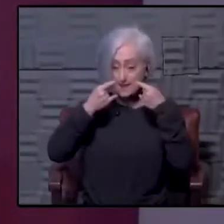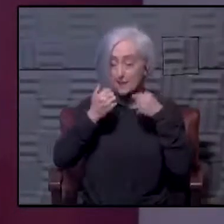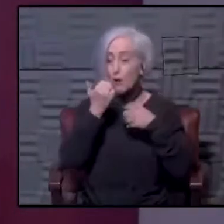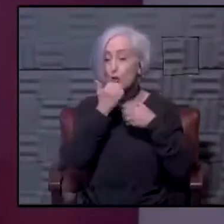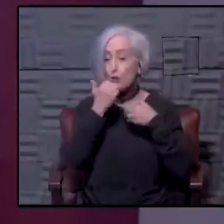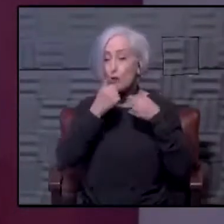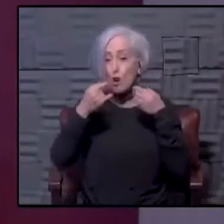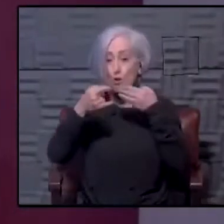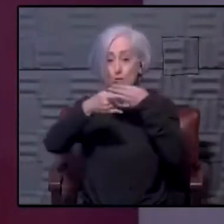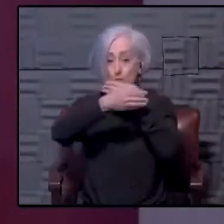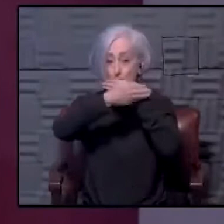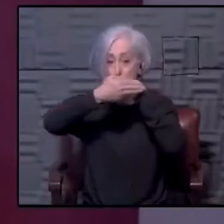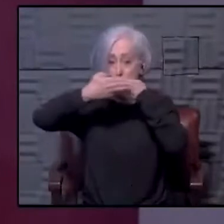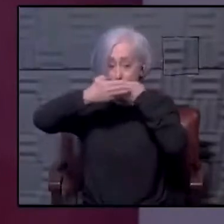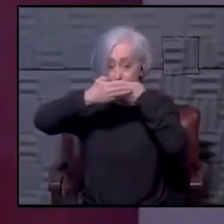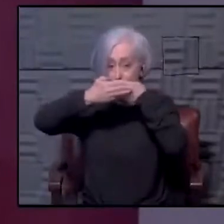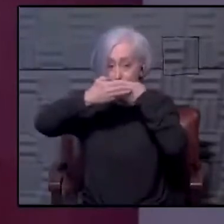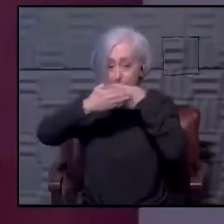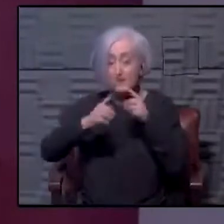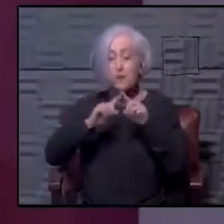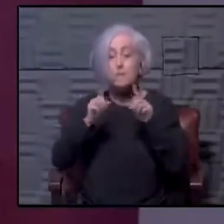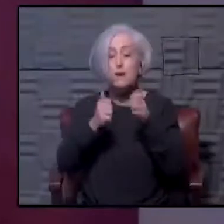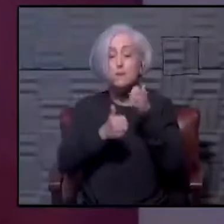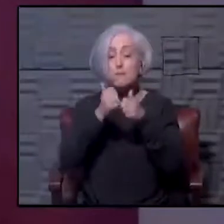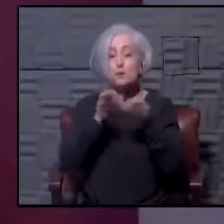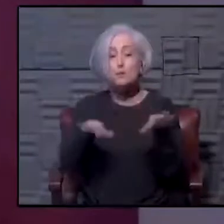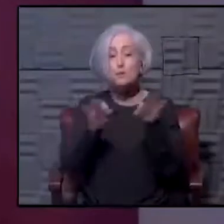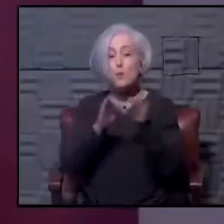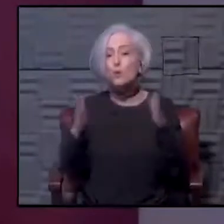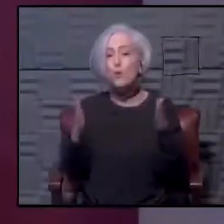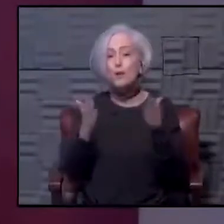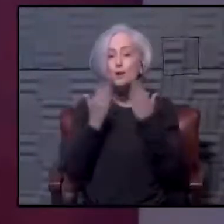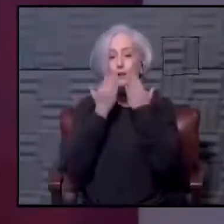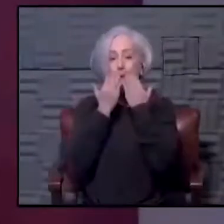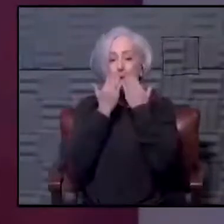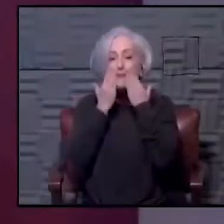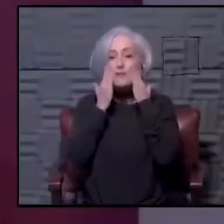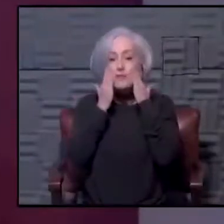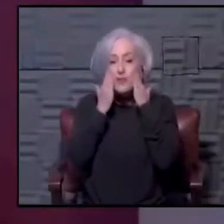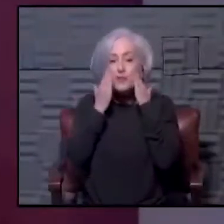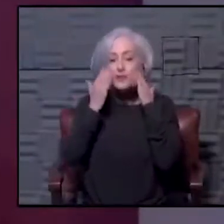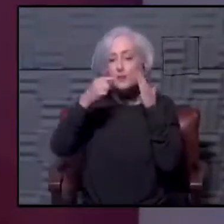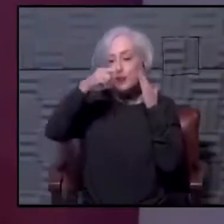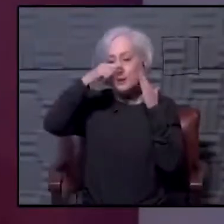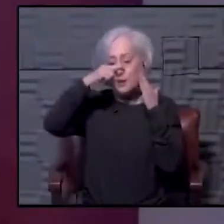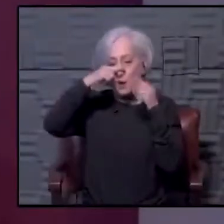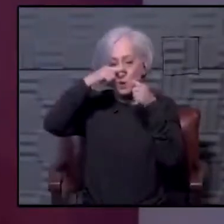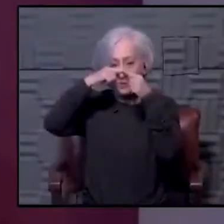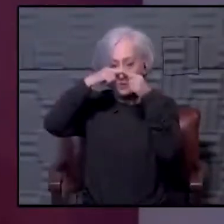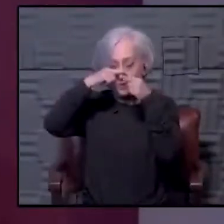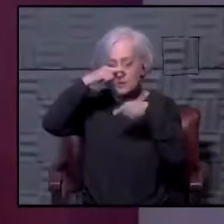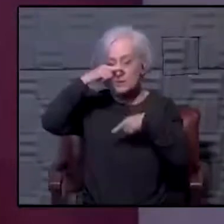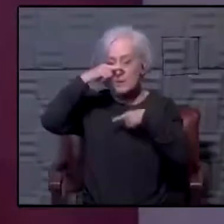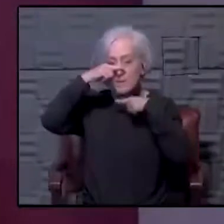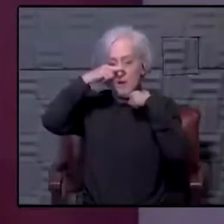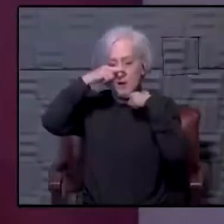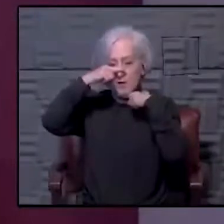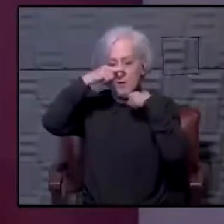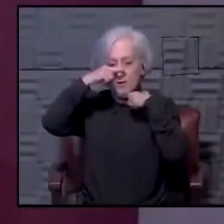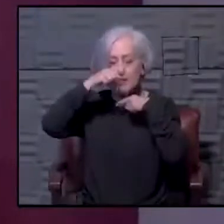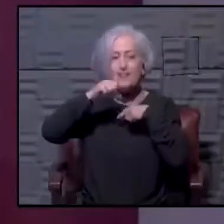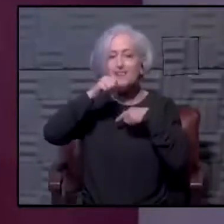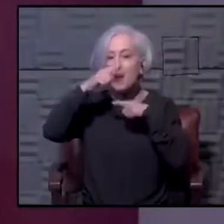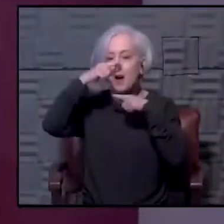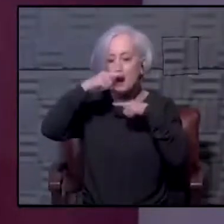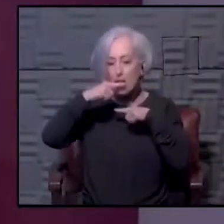key element is that it is tightly fitting around your nose and your mouth, so that there's no gaps, and that's really what's